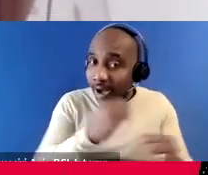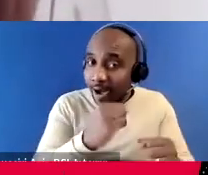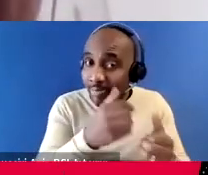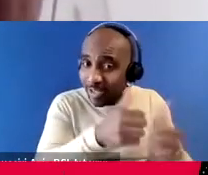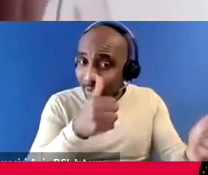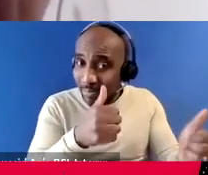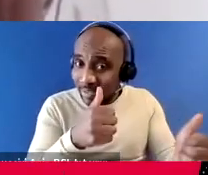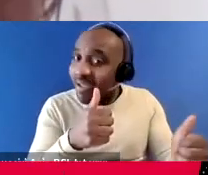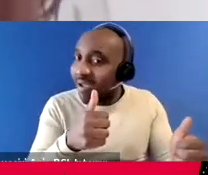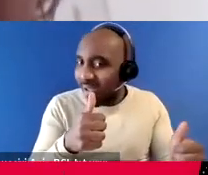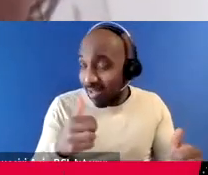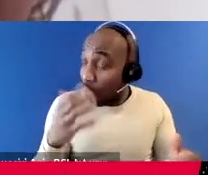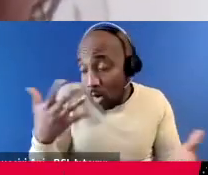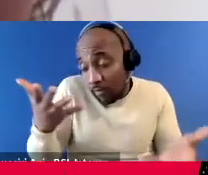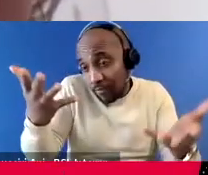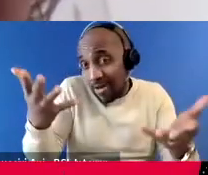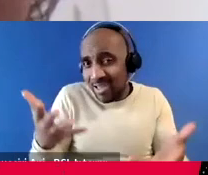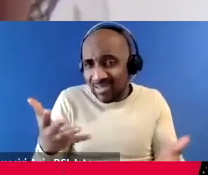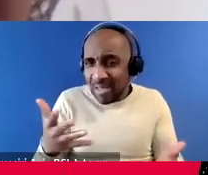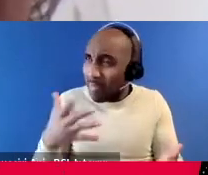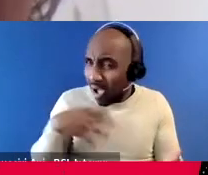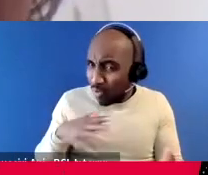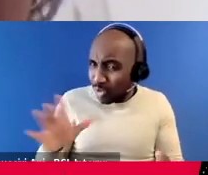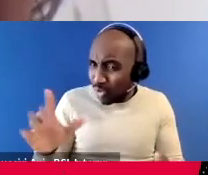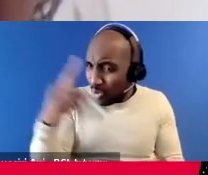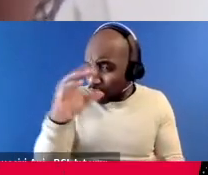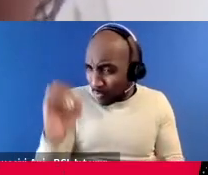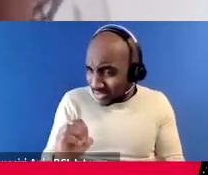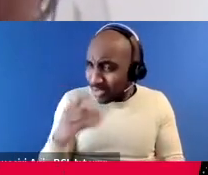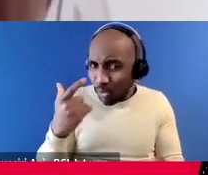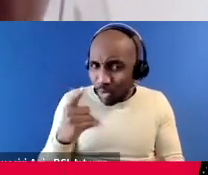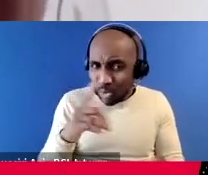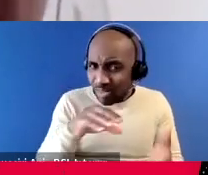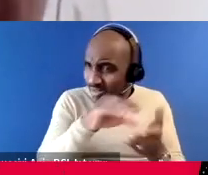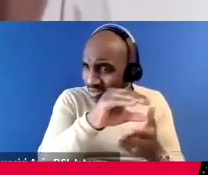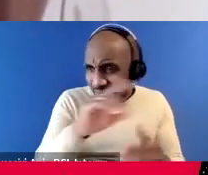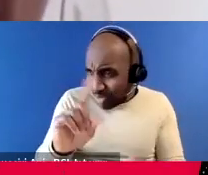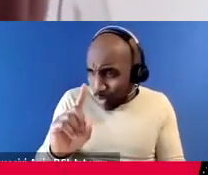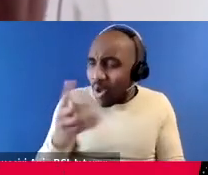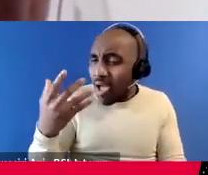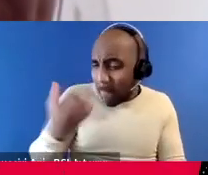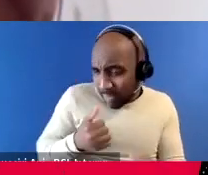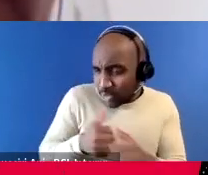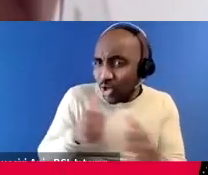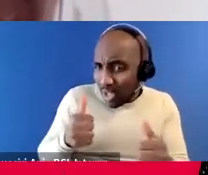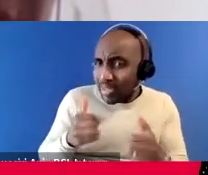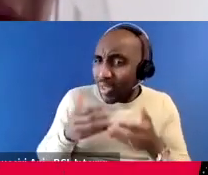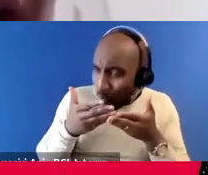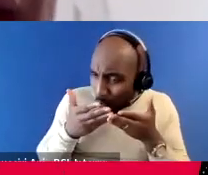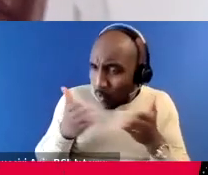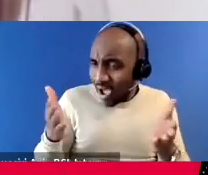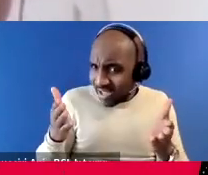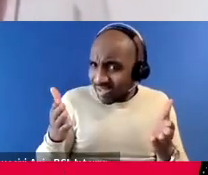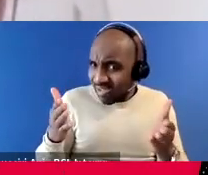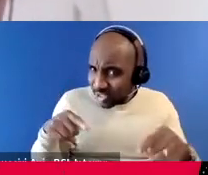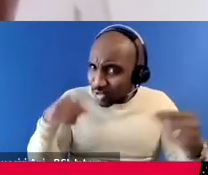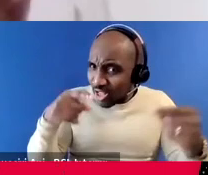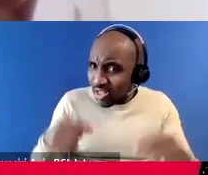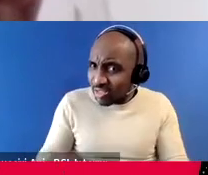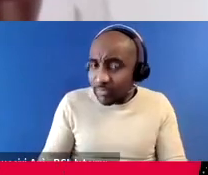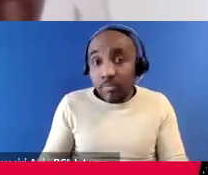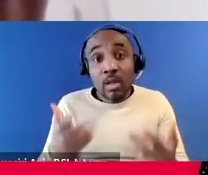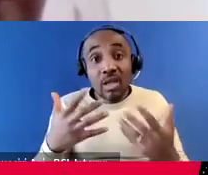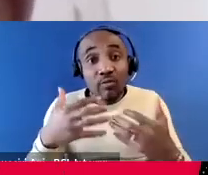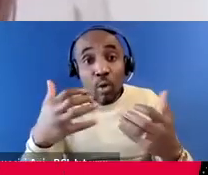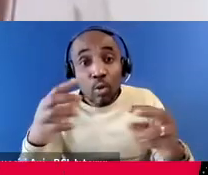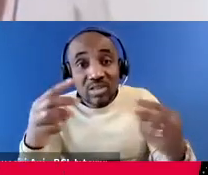in the audience is a scientist or an engineer, groups like Scientists for Global Responsibility are an excellent